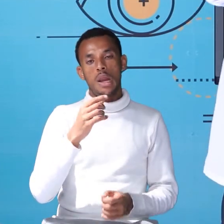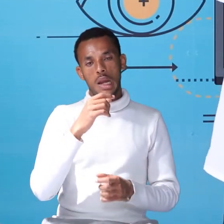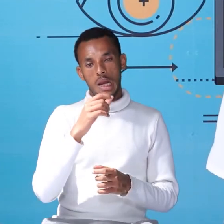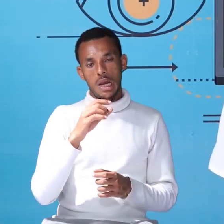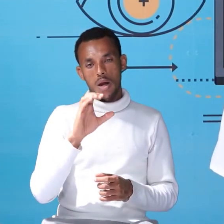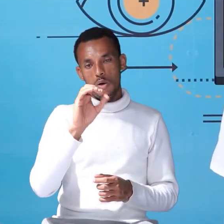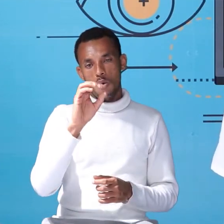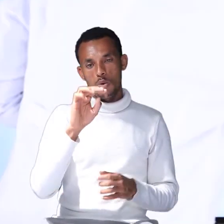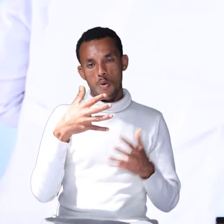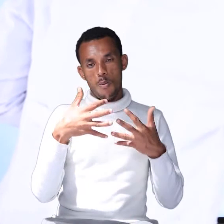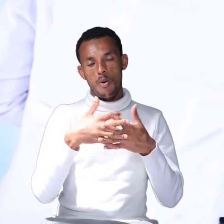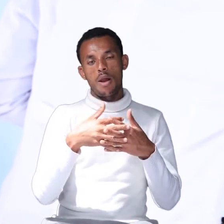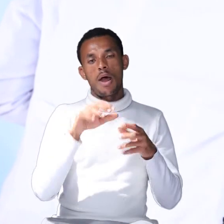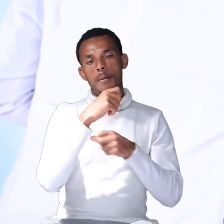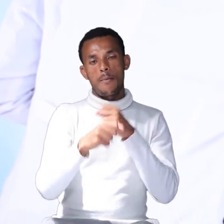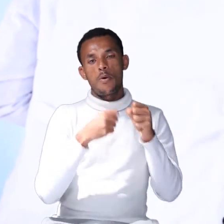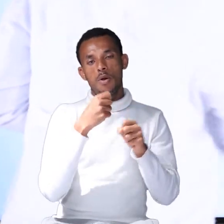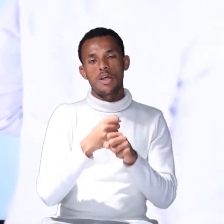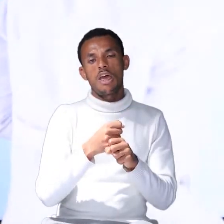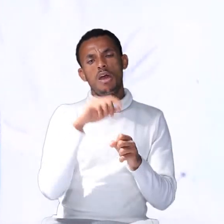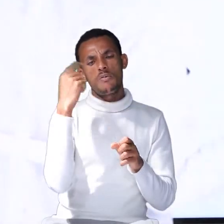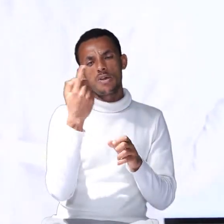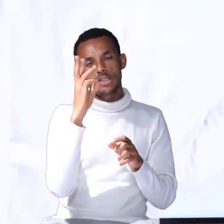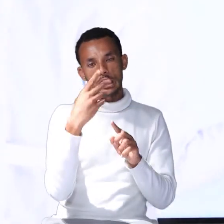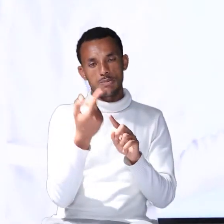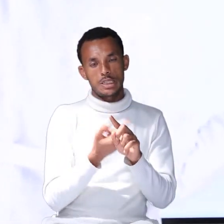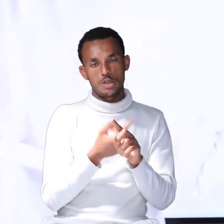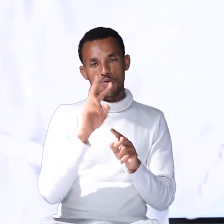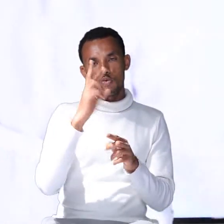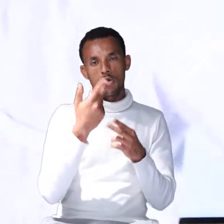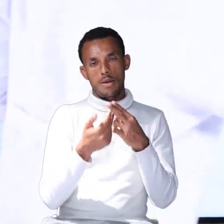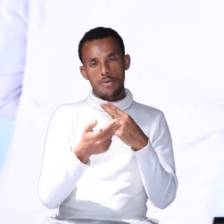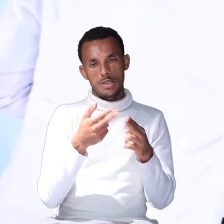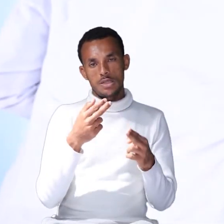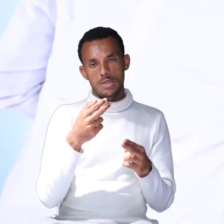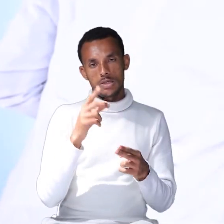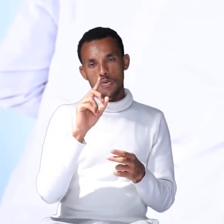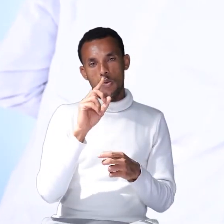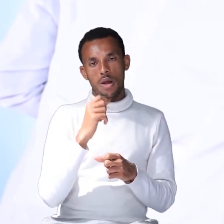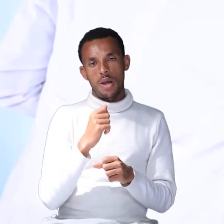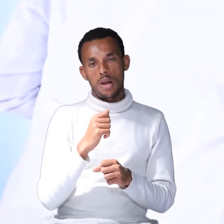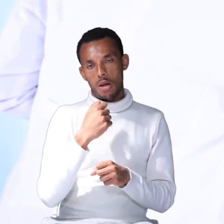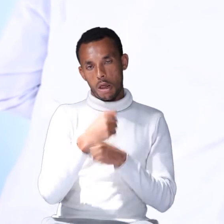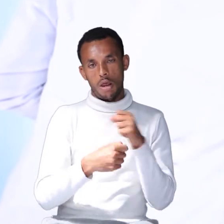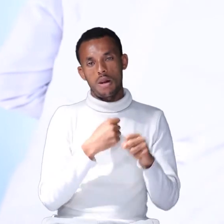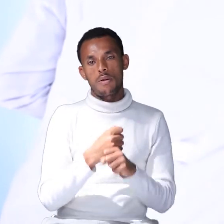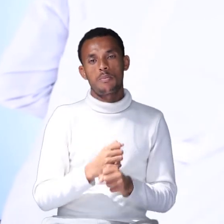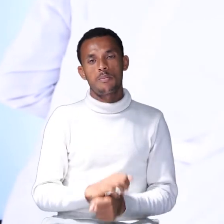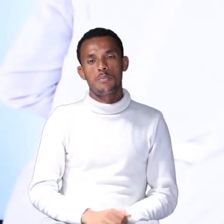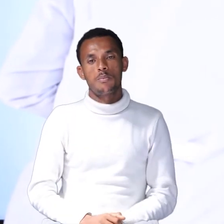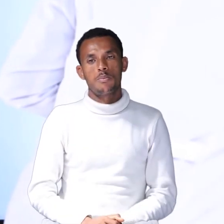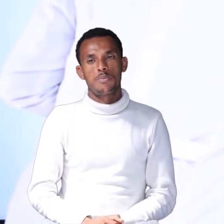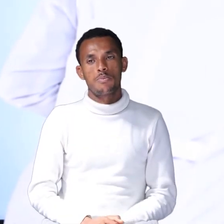compounded semi-annually. How many times you are paying yearly? Every 6 months. That means 2 times in a year. 2